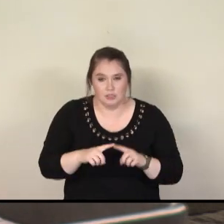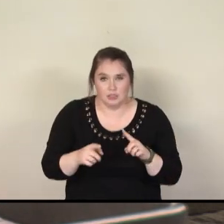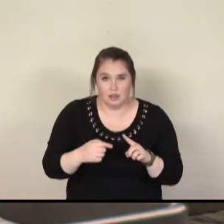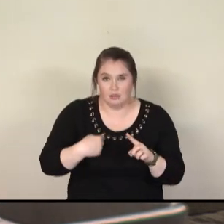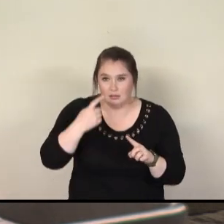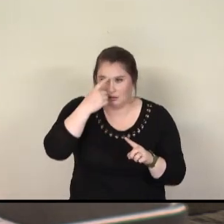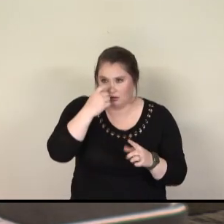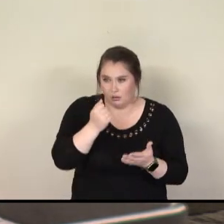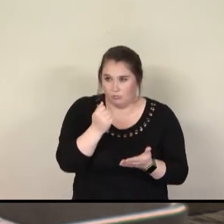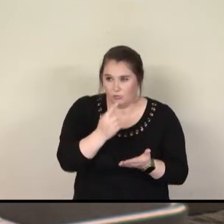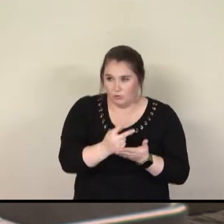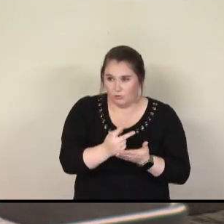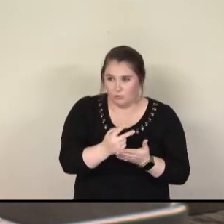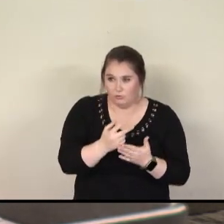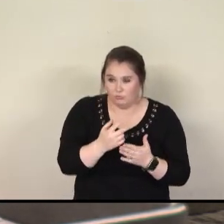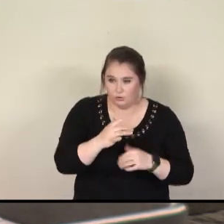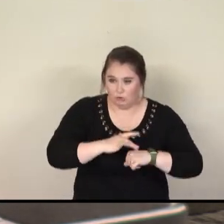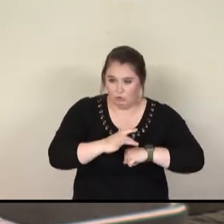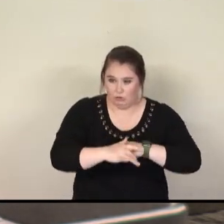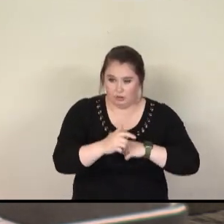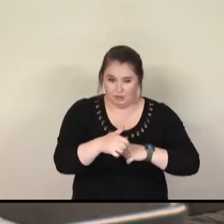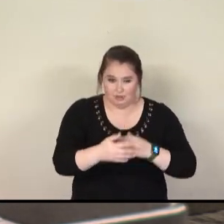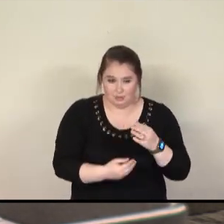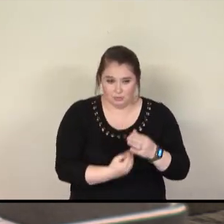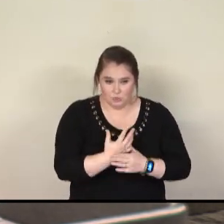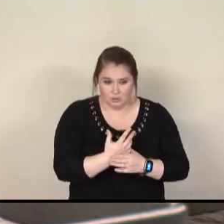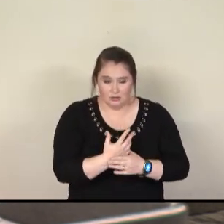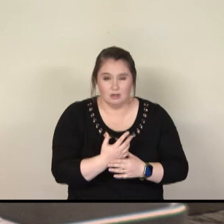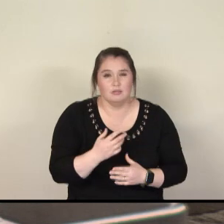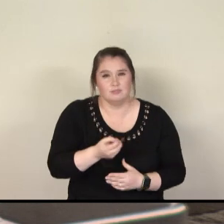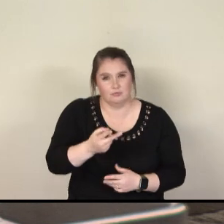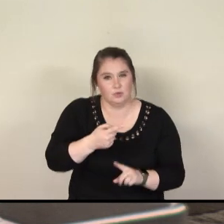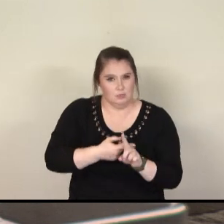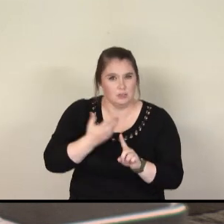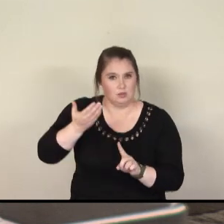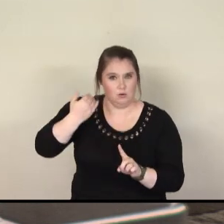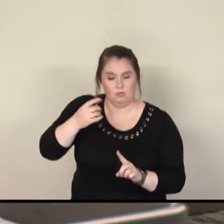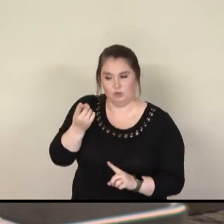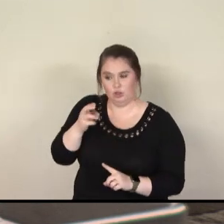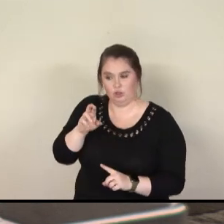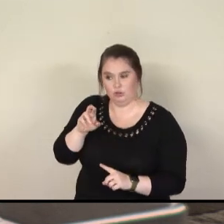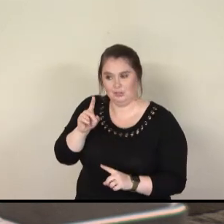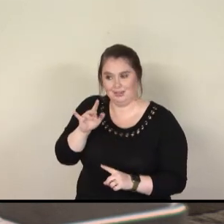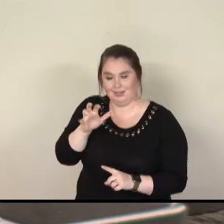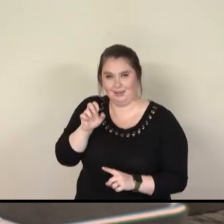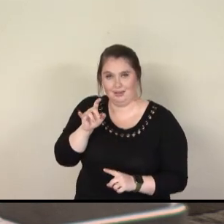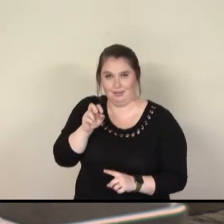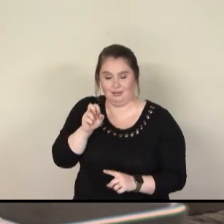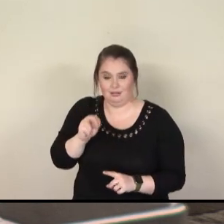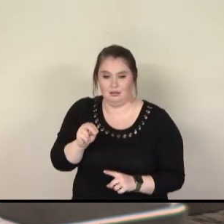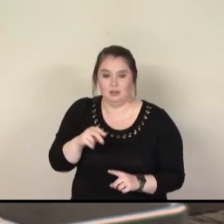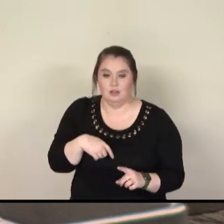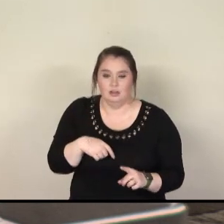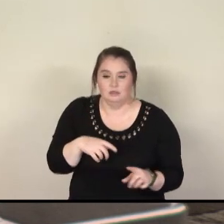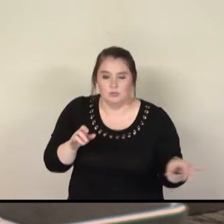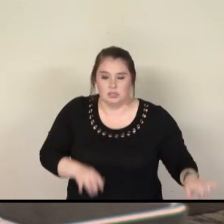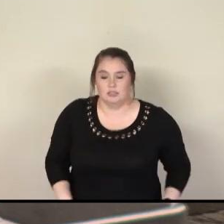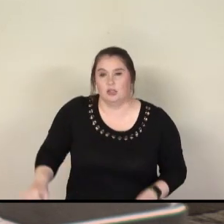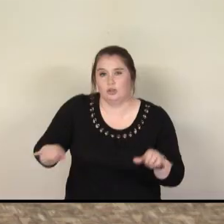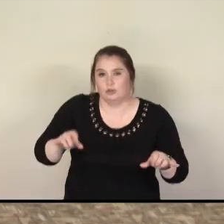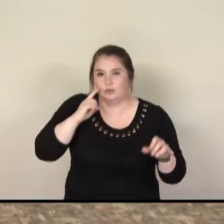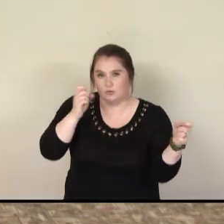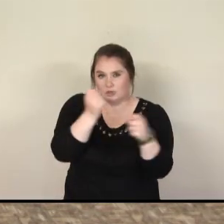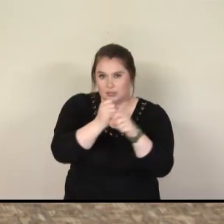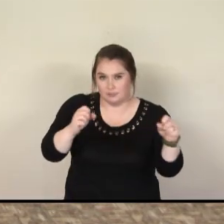I believe, earlier this spring, or was it? In a few months, they were their proposed standards for safety, which